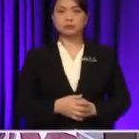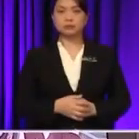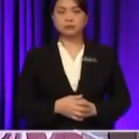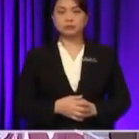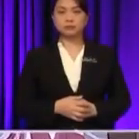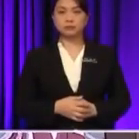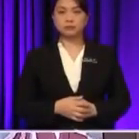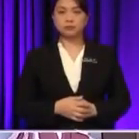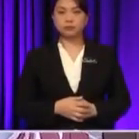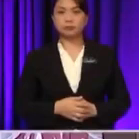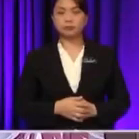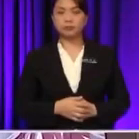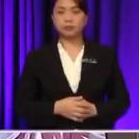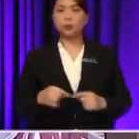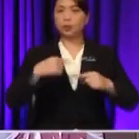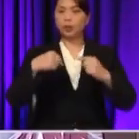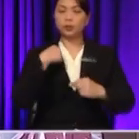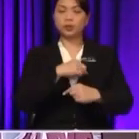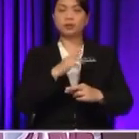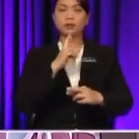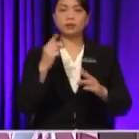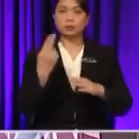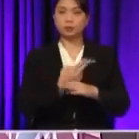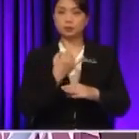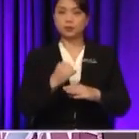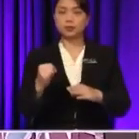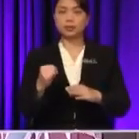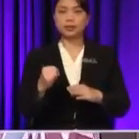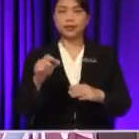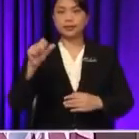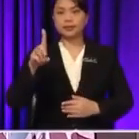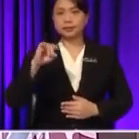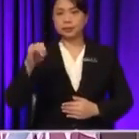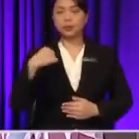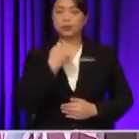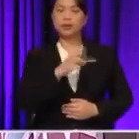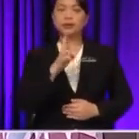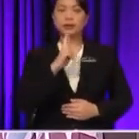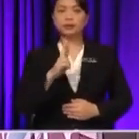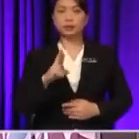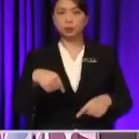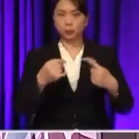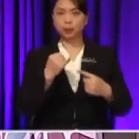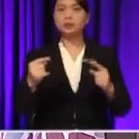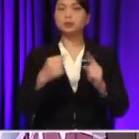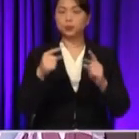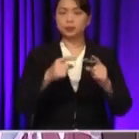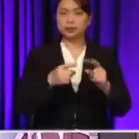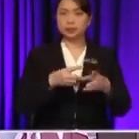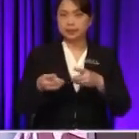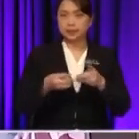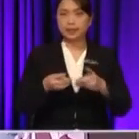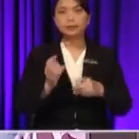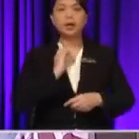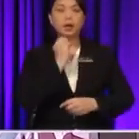Uh-huh. Okay, so when we are using adjective, we are going to describe or elaborate vividly about our experience or maybe